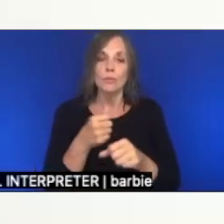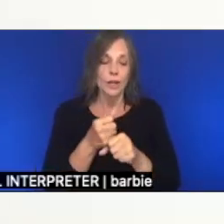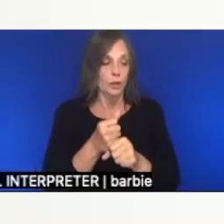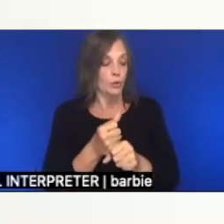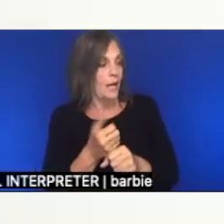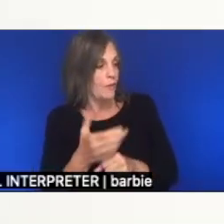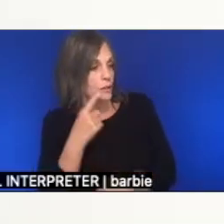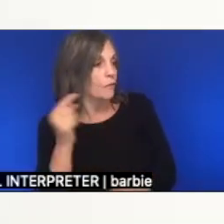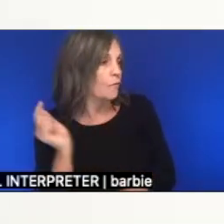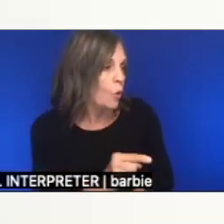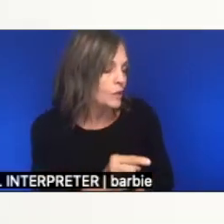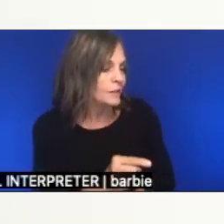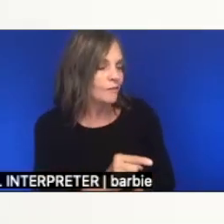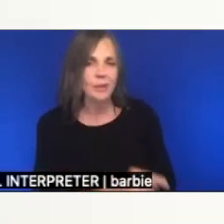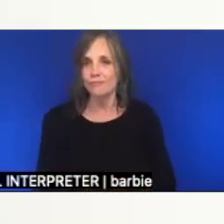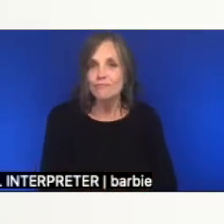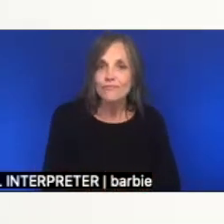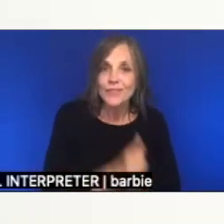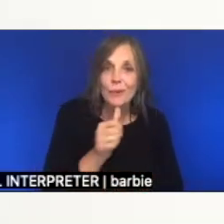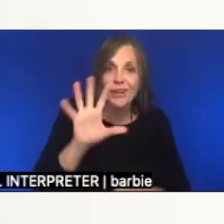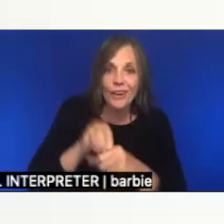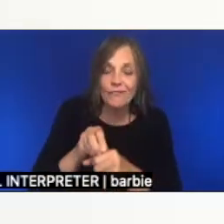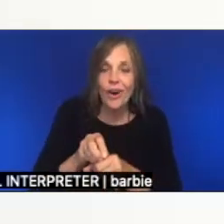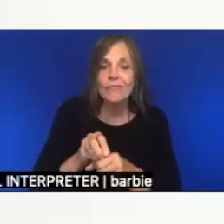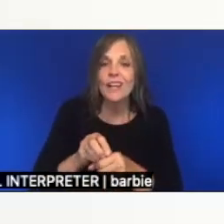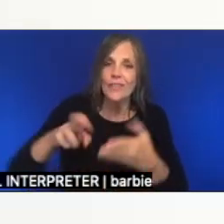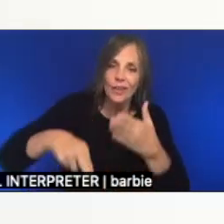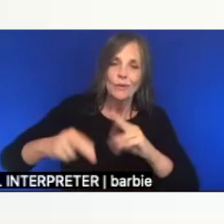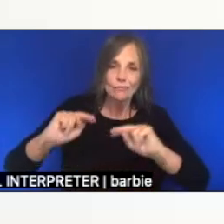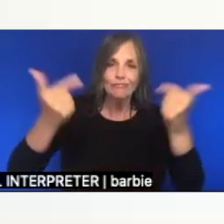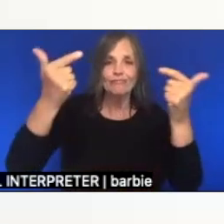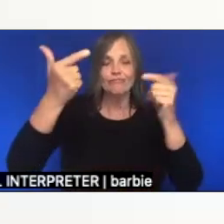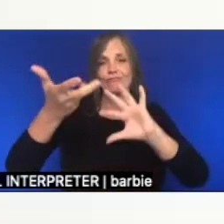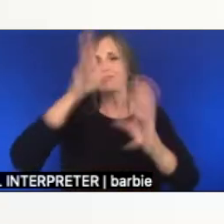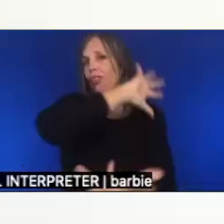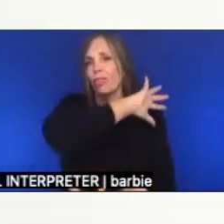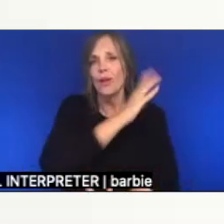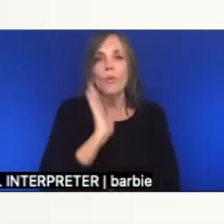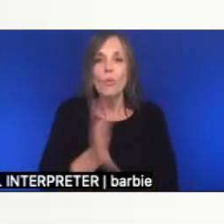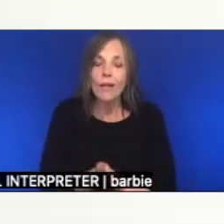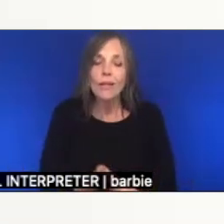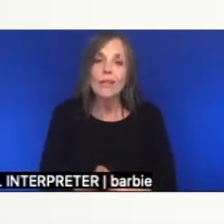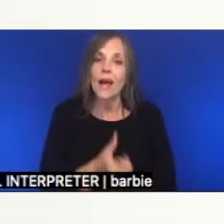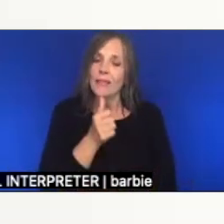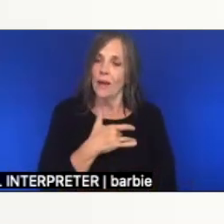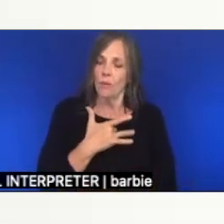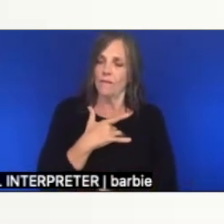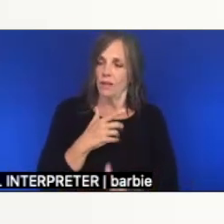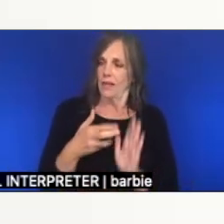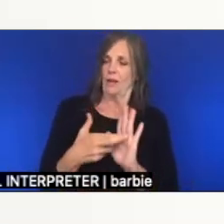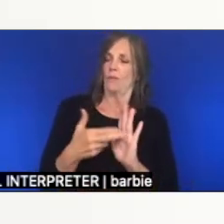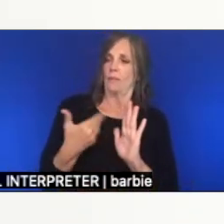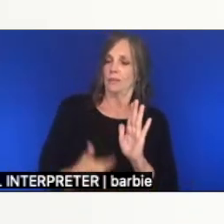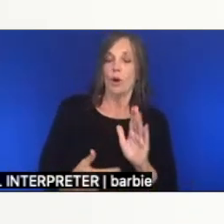For instance, they were not involved. The result is gonna be a catastrophe, and they are not gonna feel represented. And even